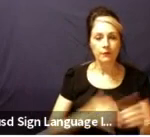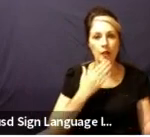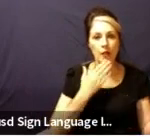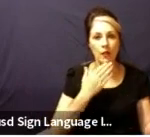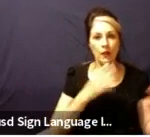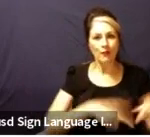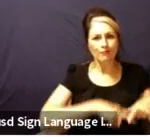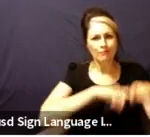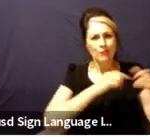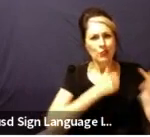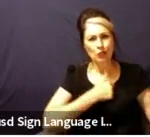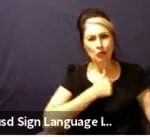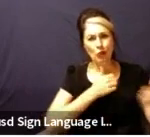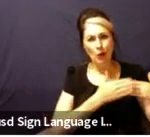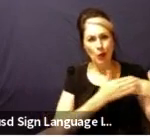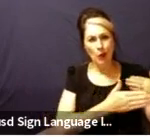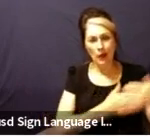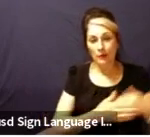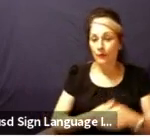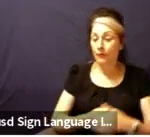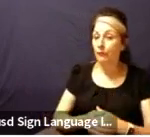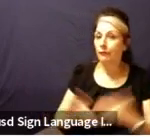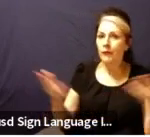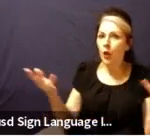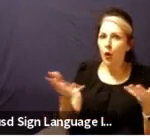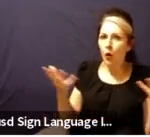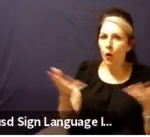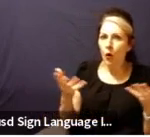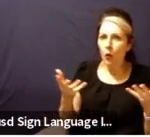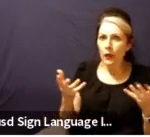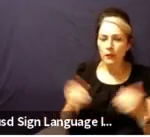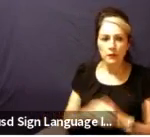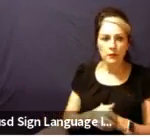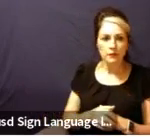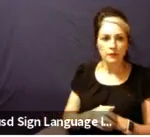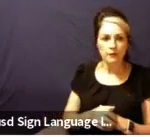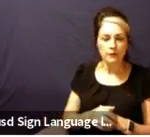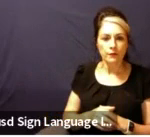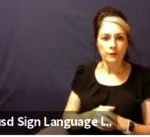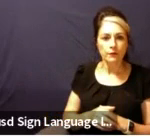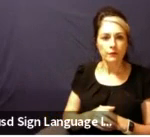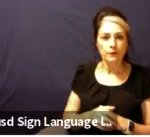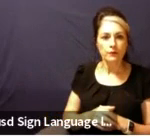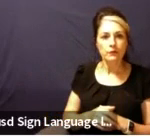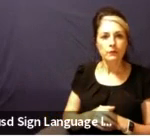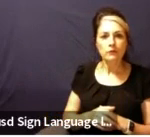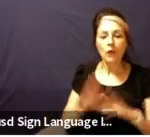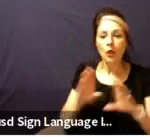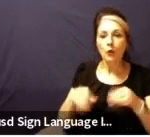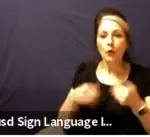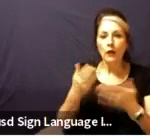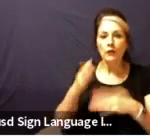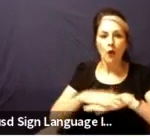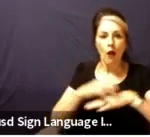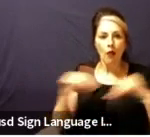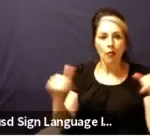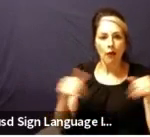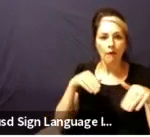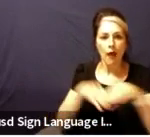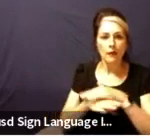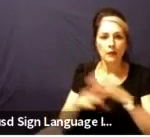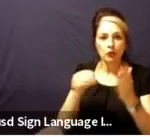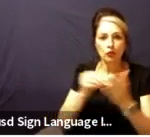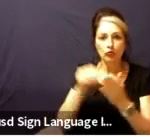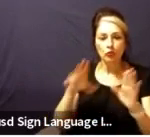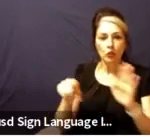Aaron. Go ahead. So what is Aeries Parent Portal? Aeries Parent Portal provides online access to